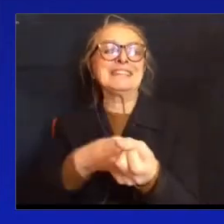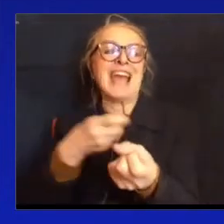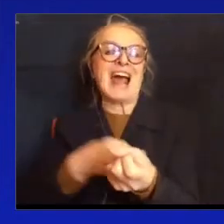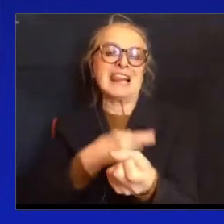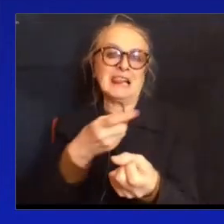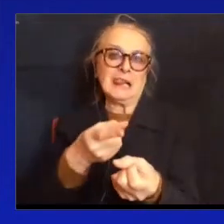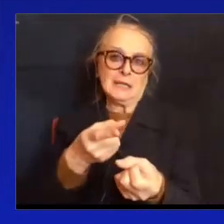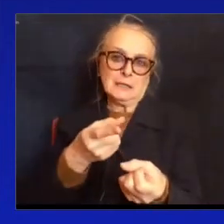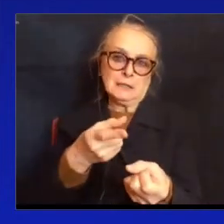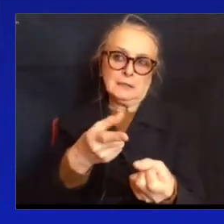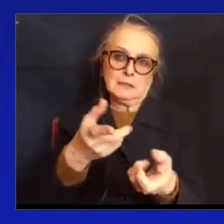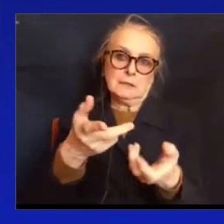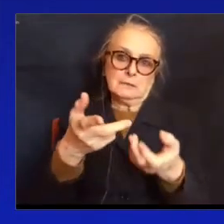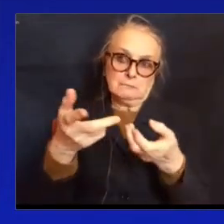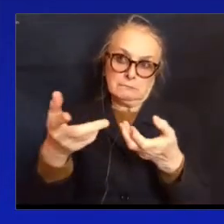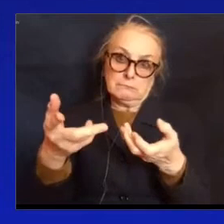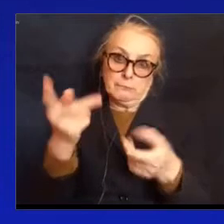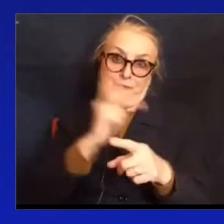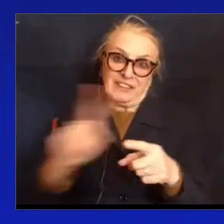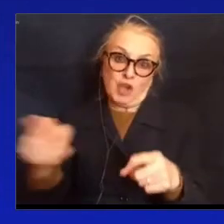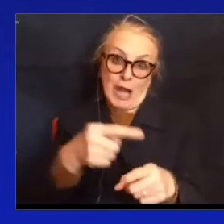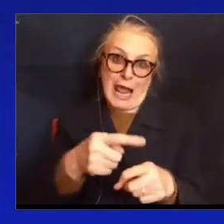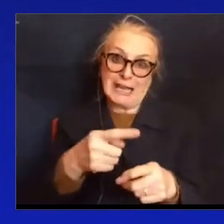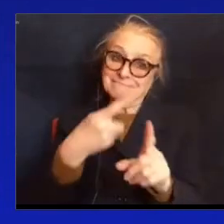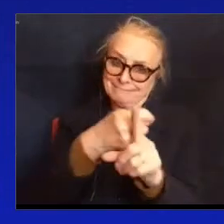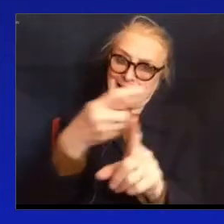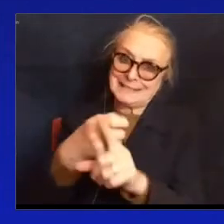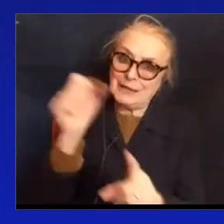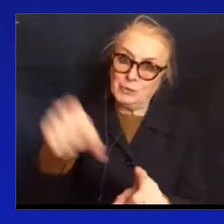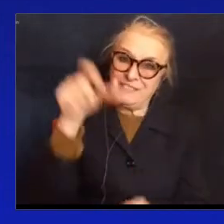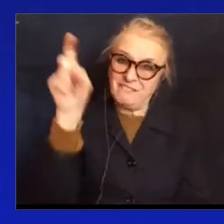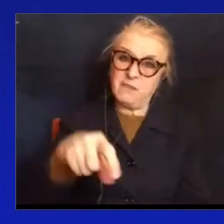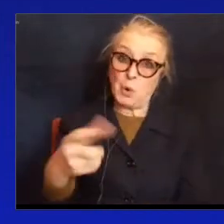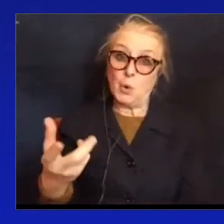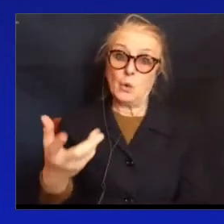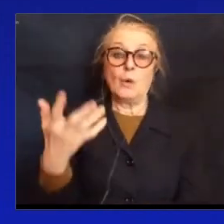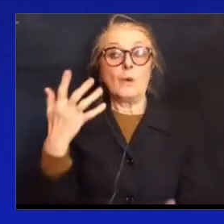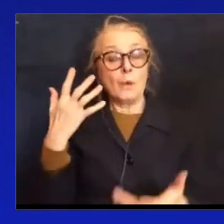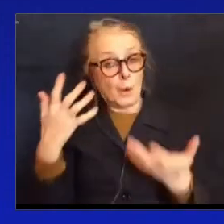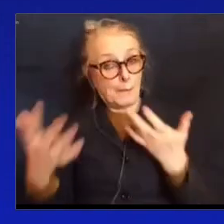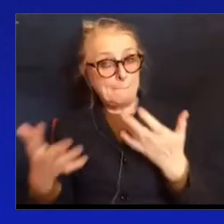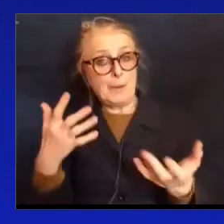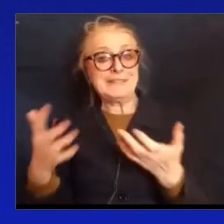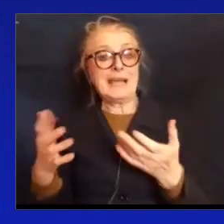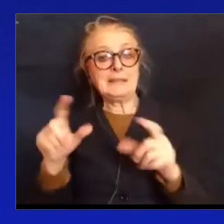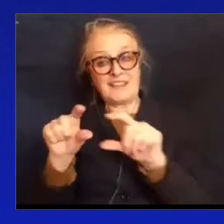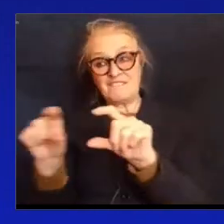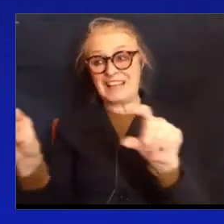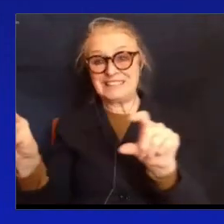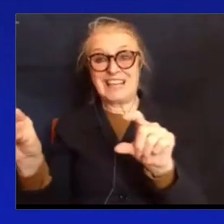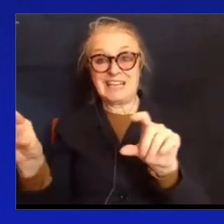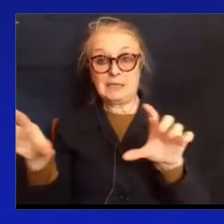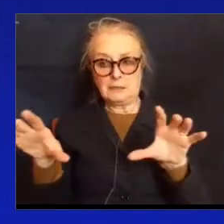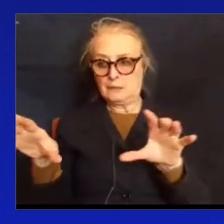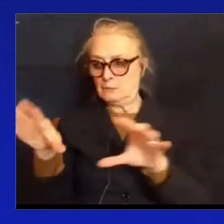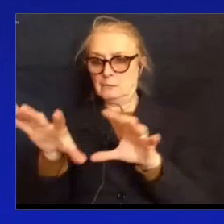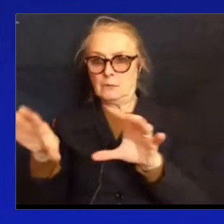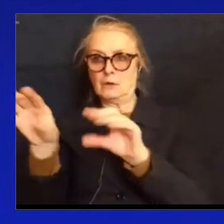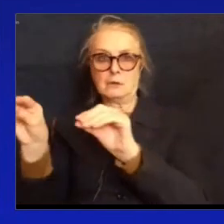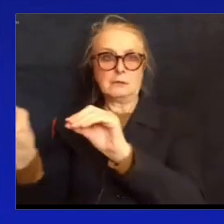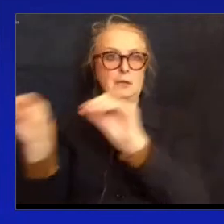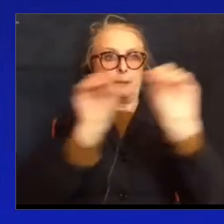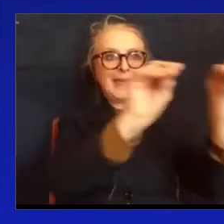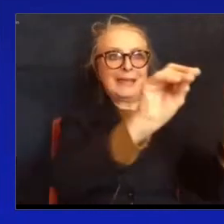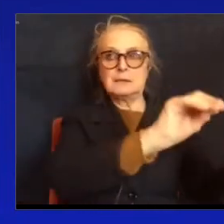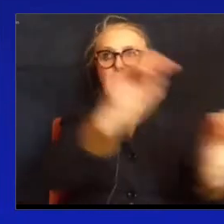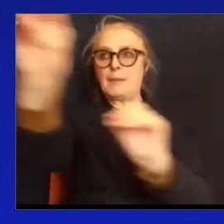movement of vaccine from different jurisdictions. We may be gaining in certain times, or we may lose vaccine because it's got to